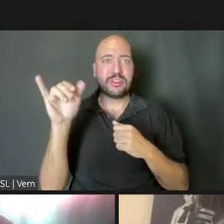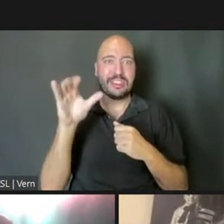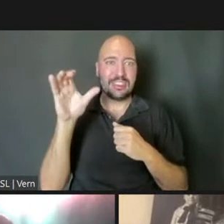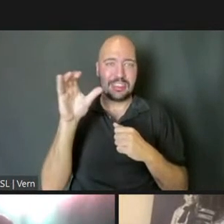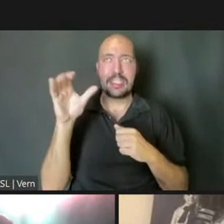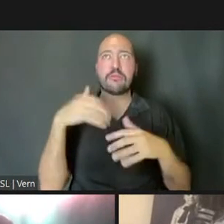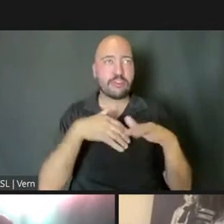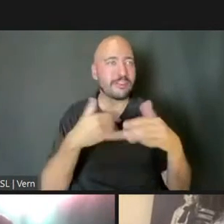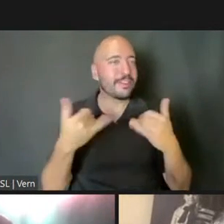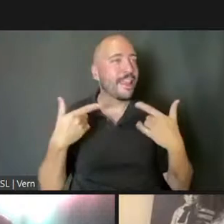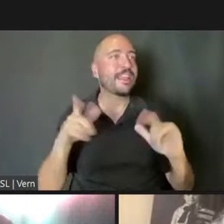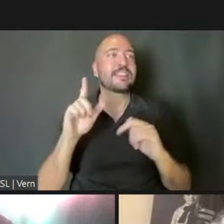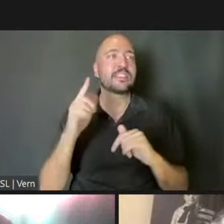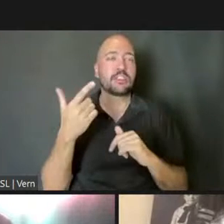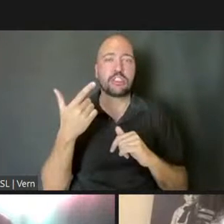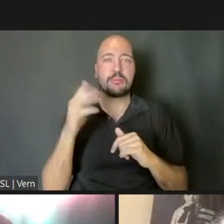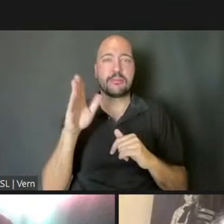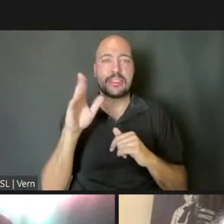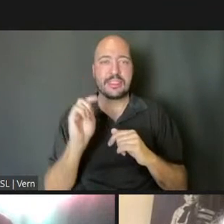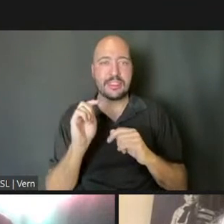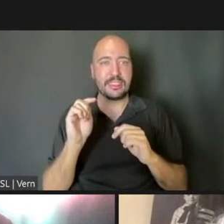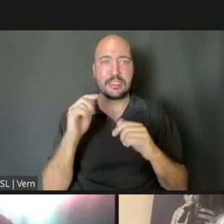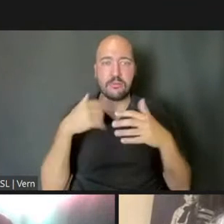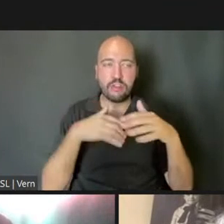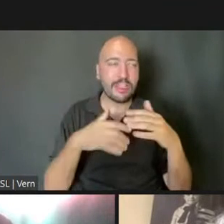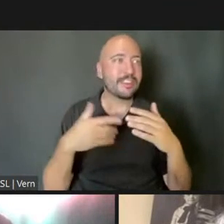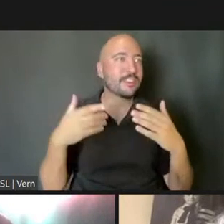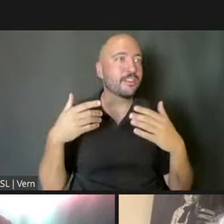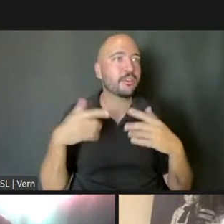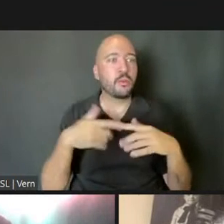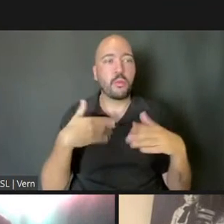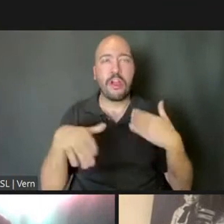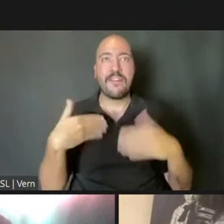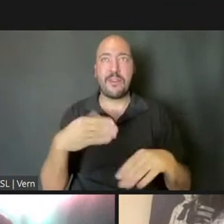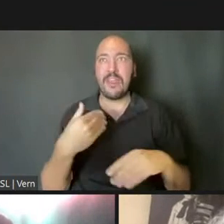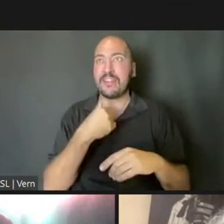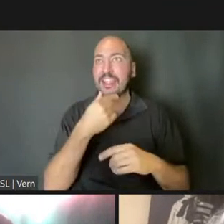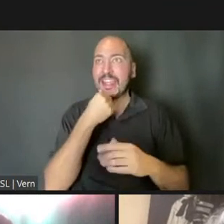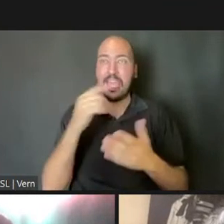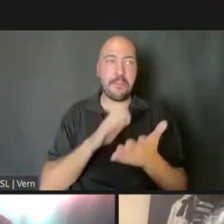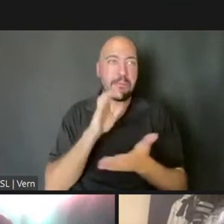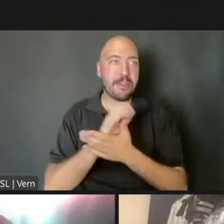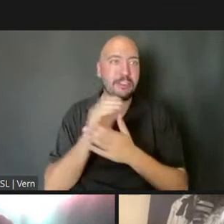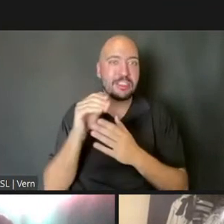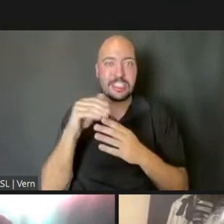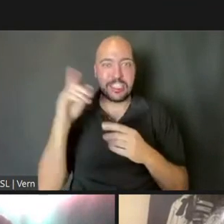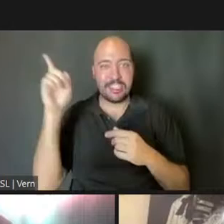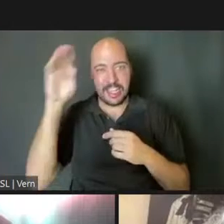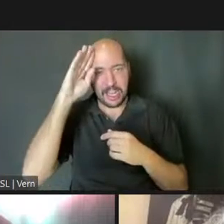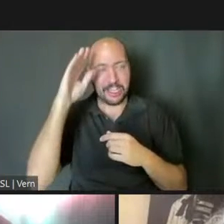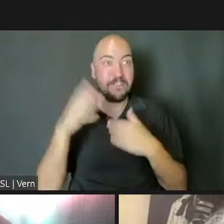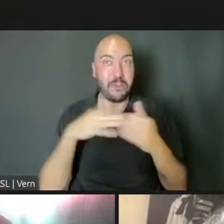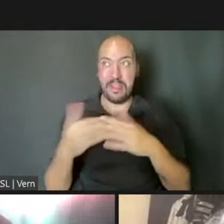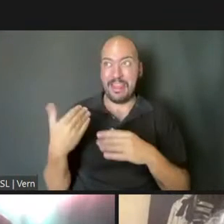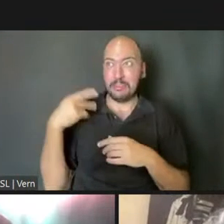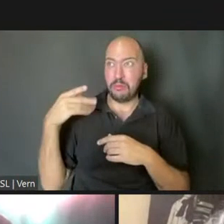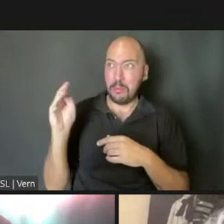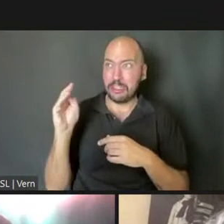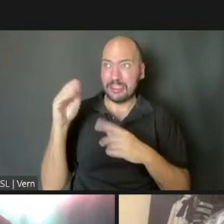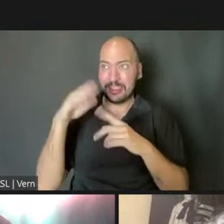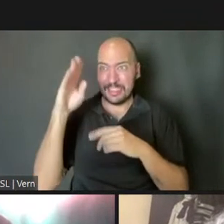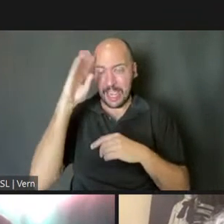allows LGBT people to walk, even though there's gay marriage in Ireland, even though our last prime minister in Ireland was